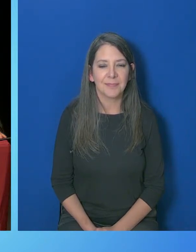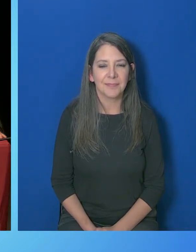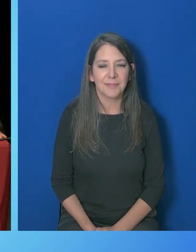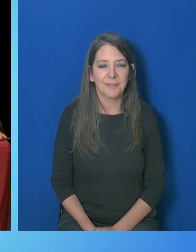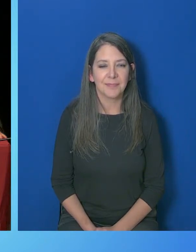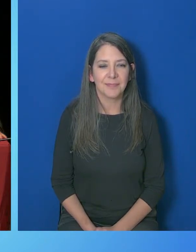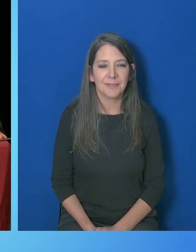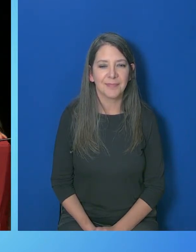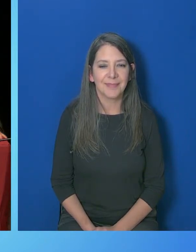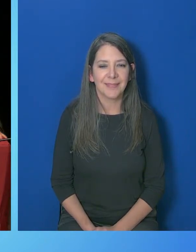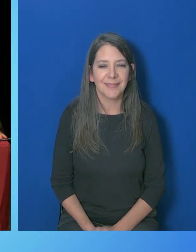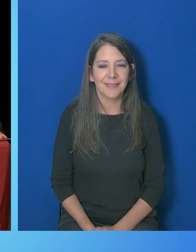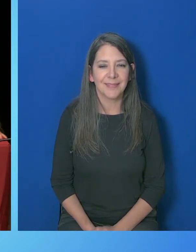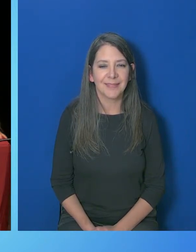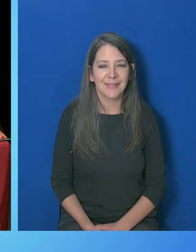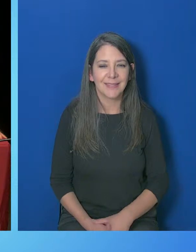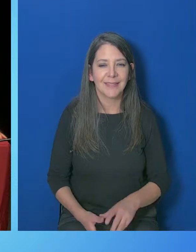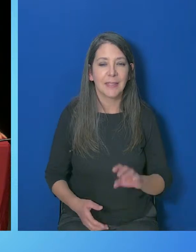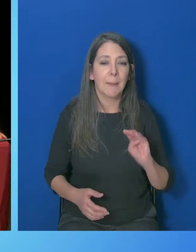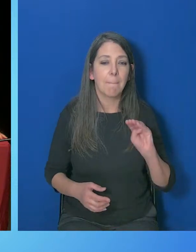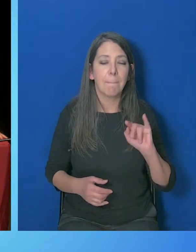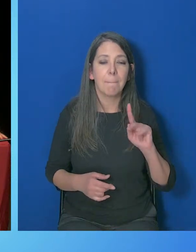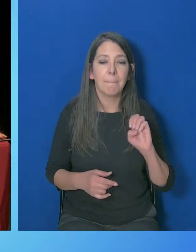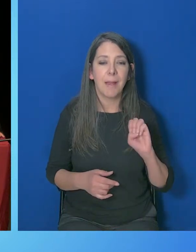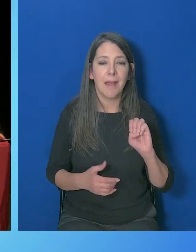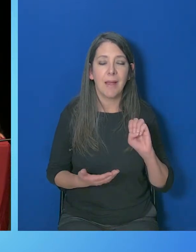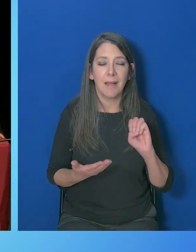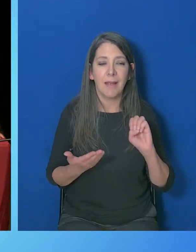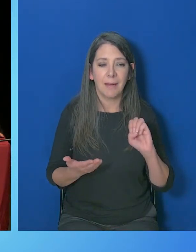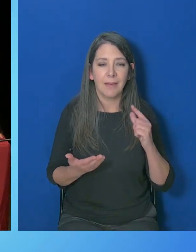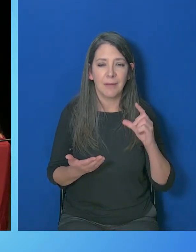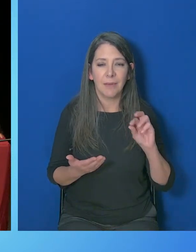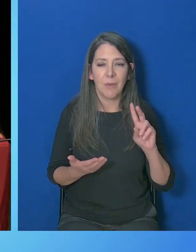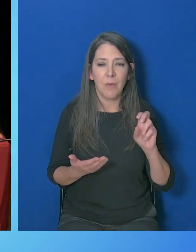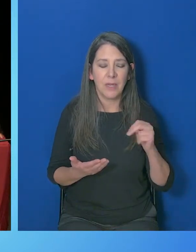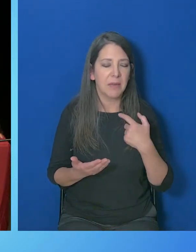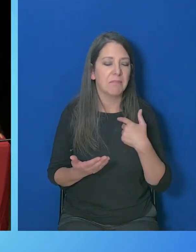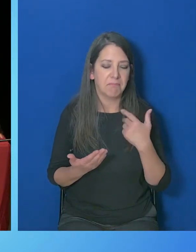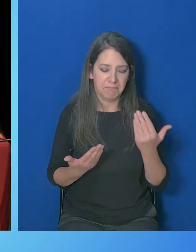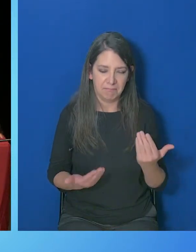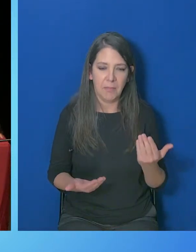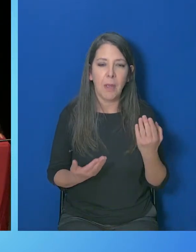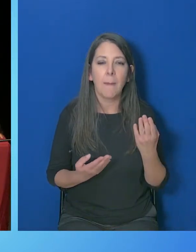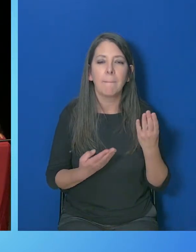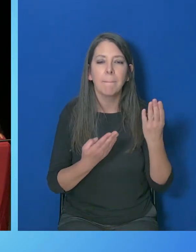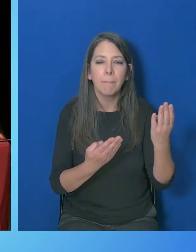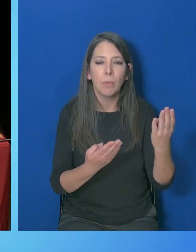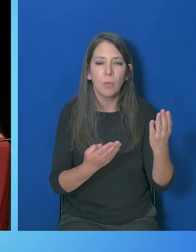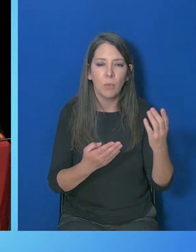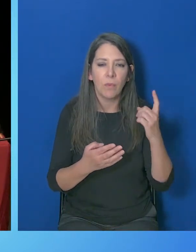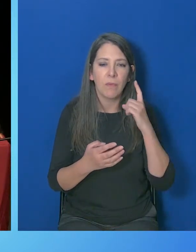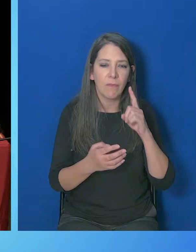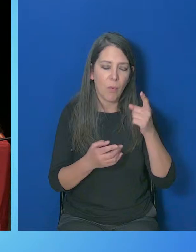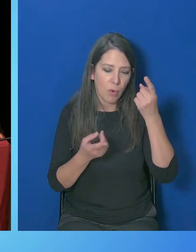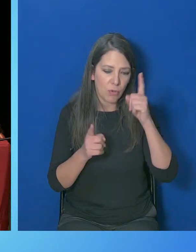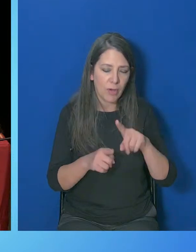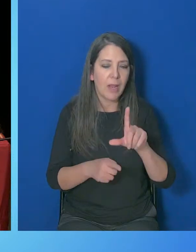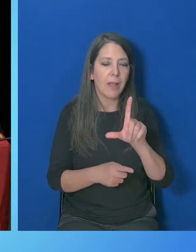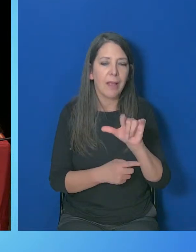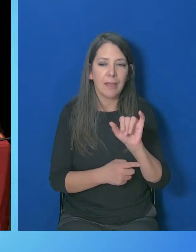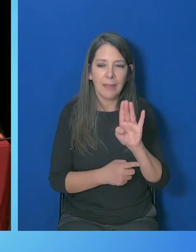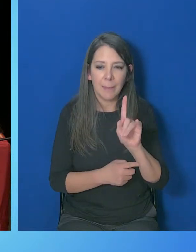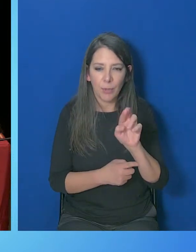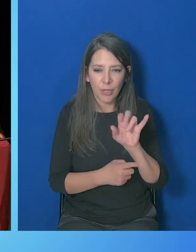Okay. I move that there's a motion for new agreements with Liberty, Cannon,